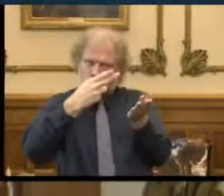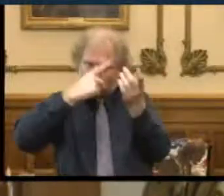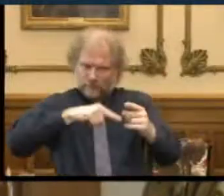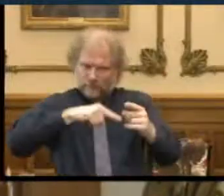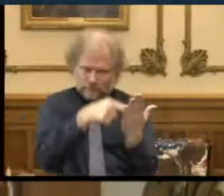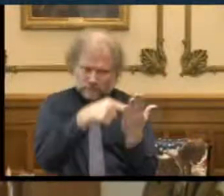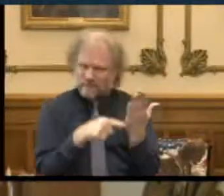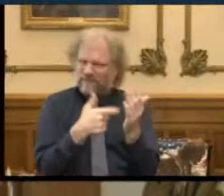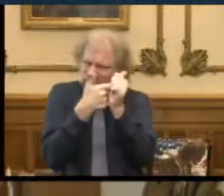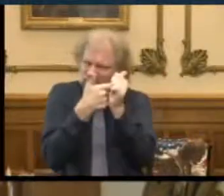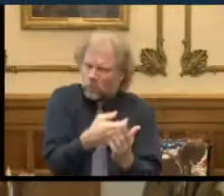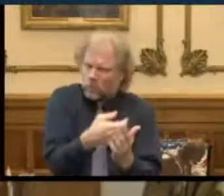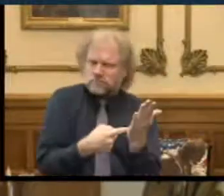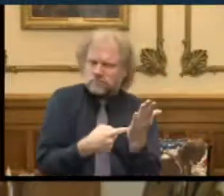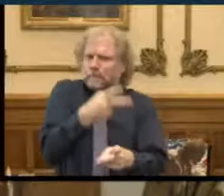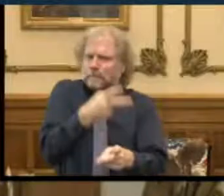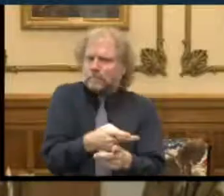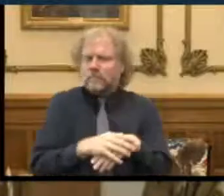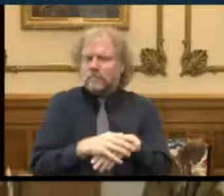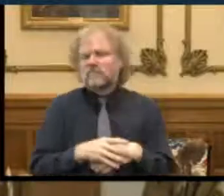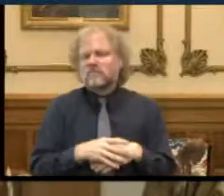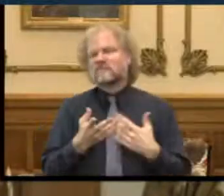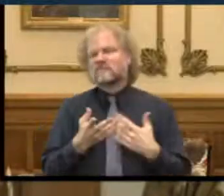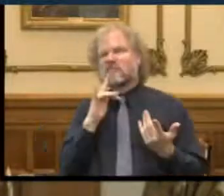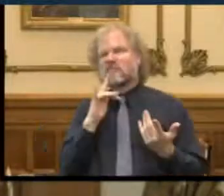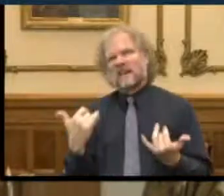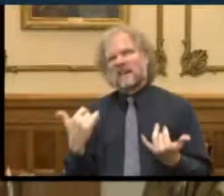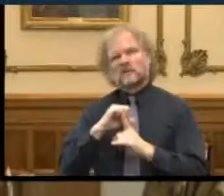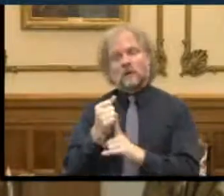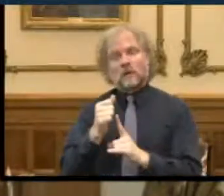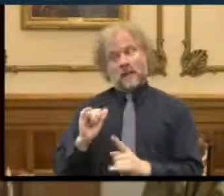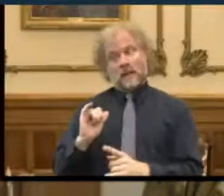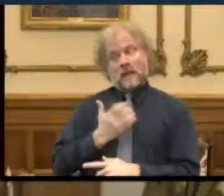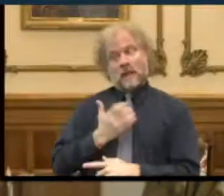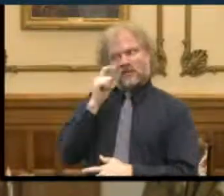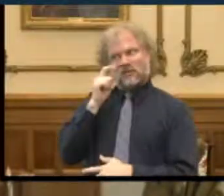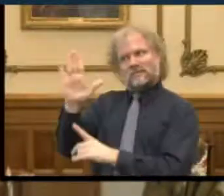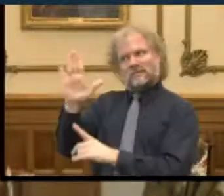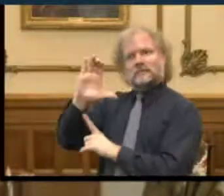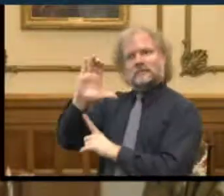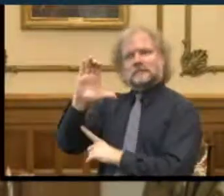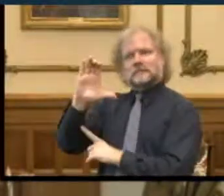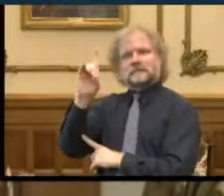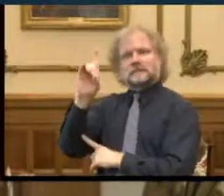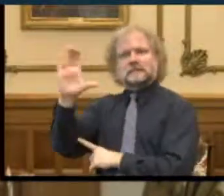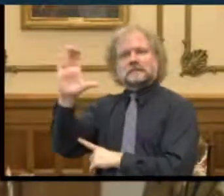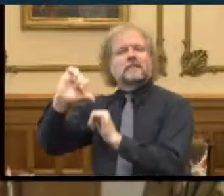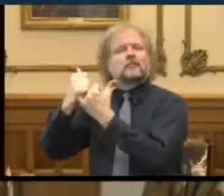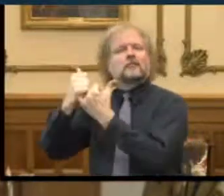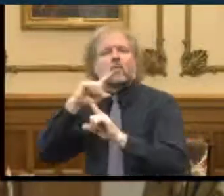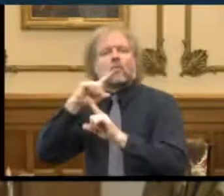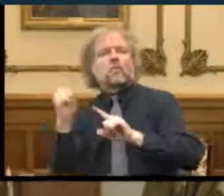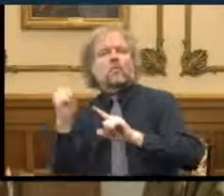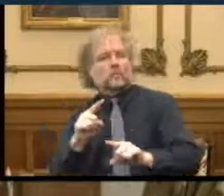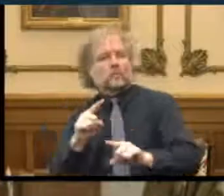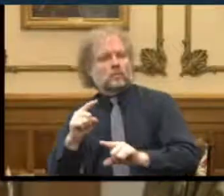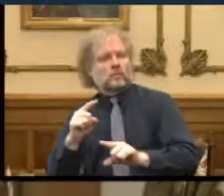agreement. So that's kind of where we are, and that's our understanding of the CDC's agency order on